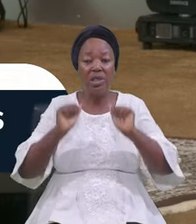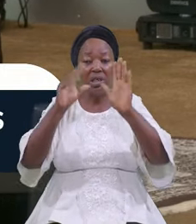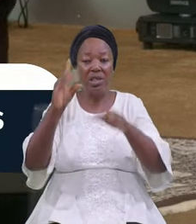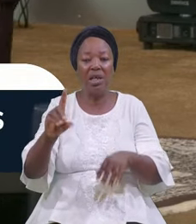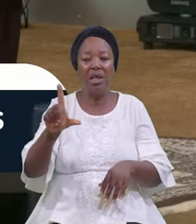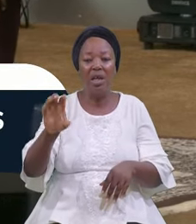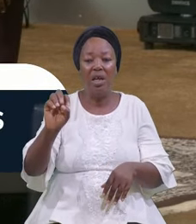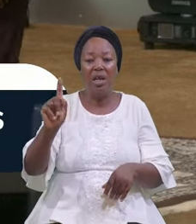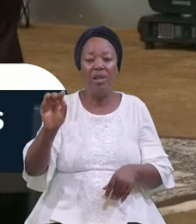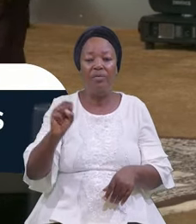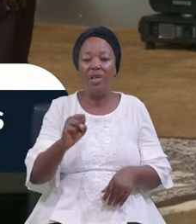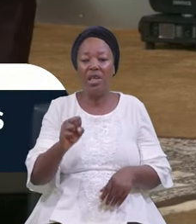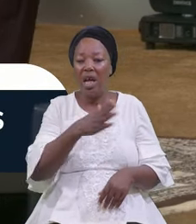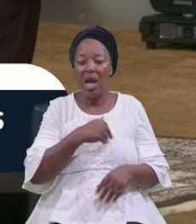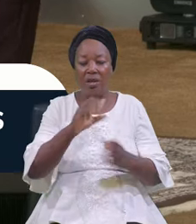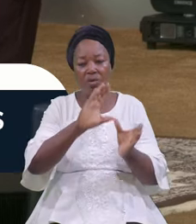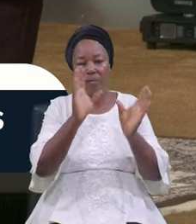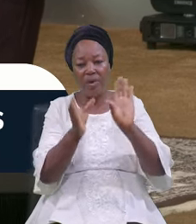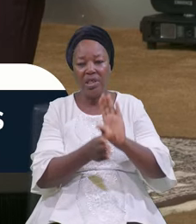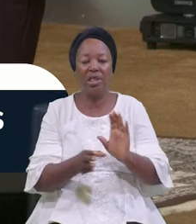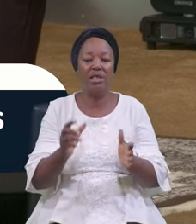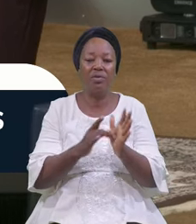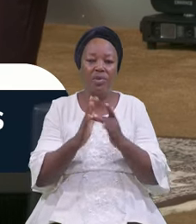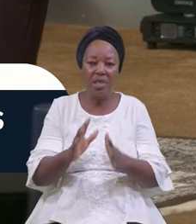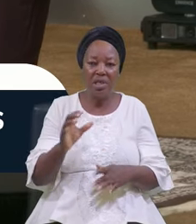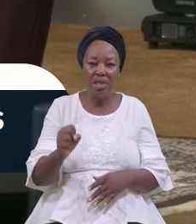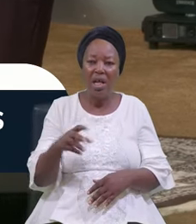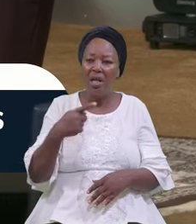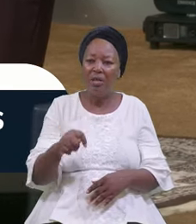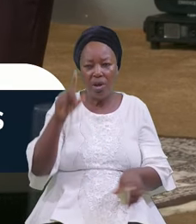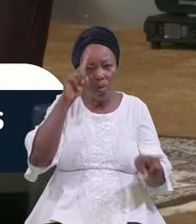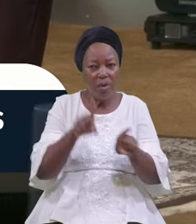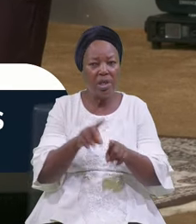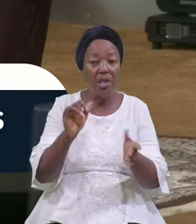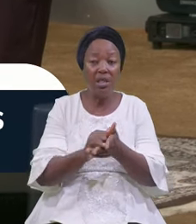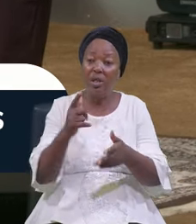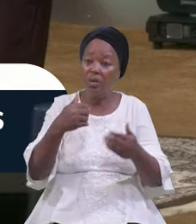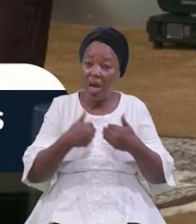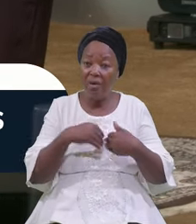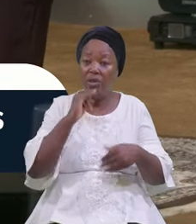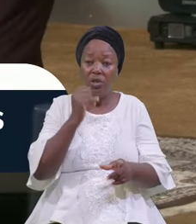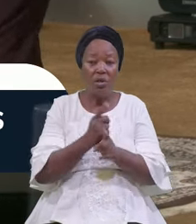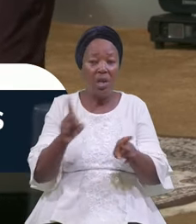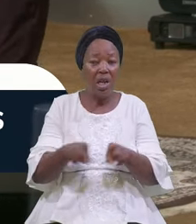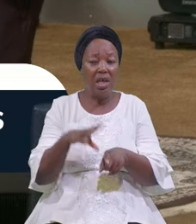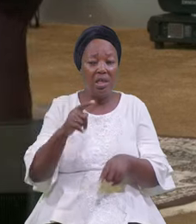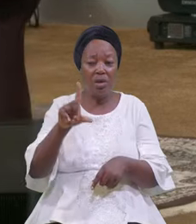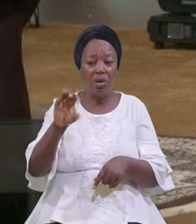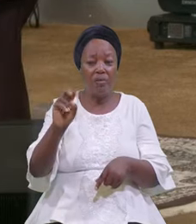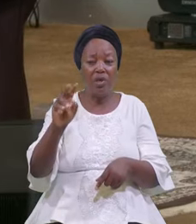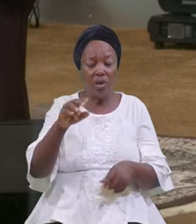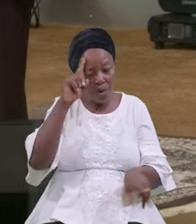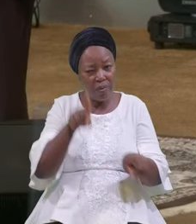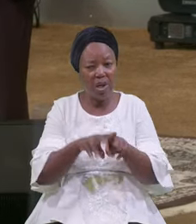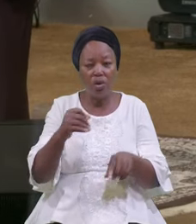and converted Christians. The covenant we have is like the covenant of those Levites. The covenant the